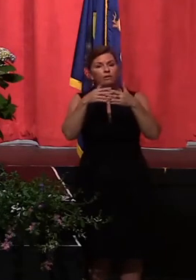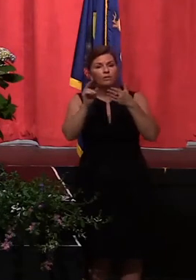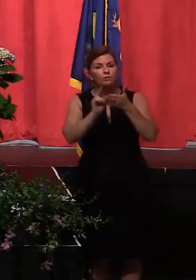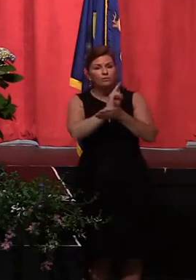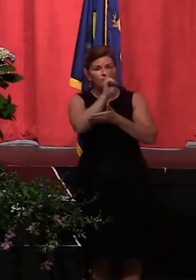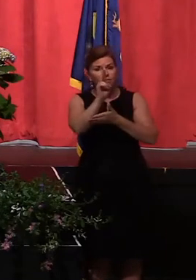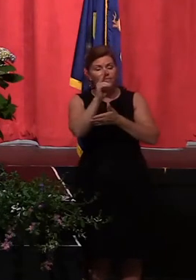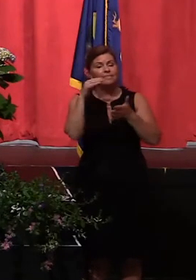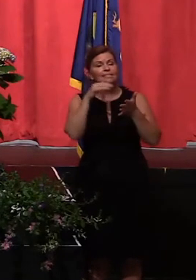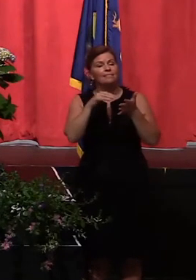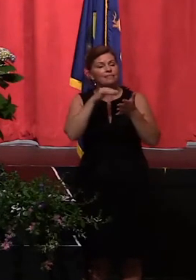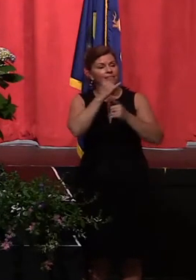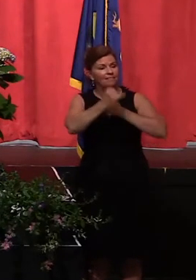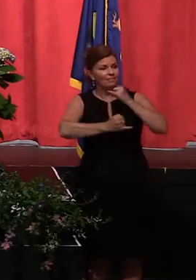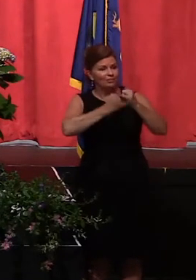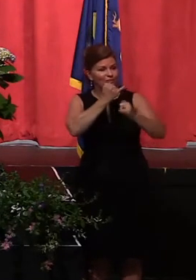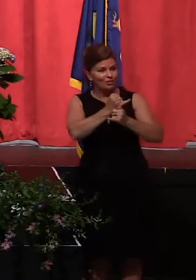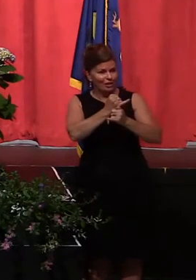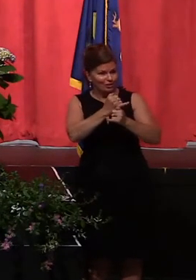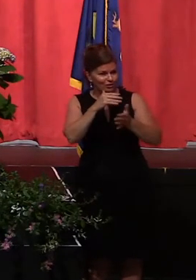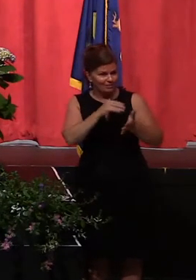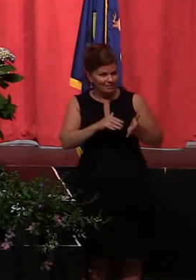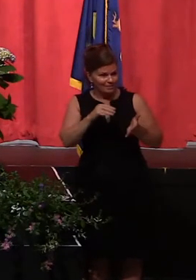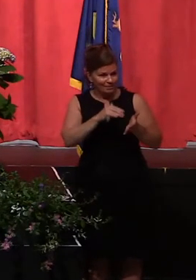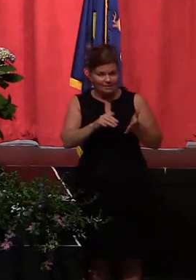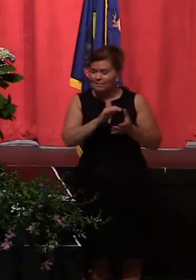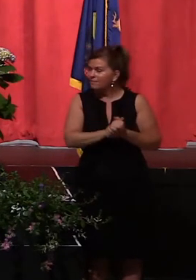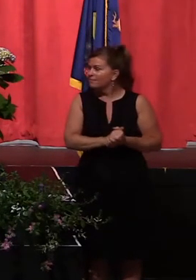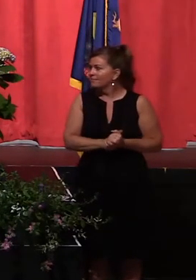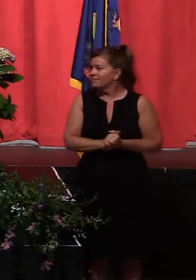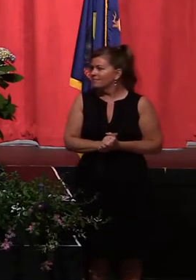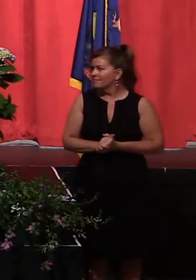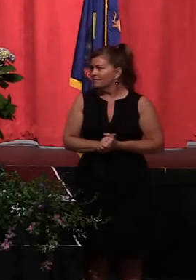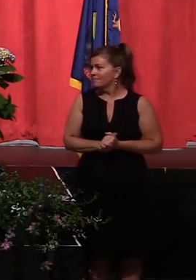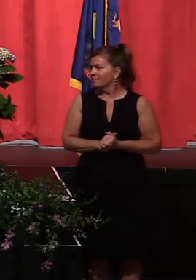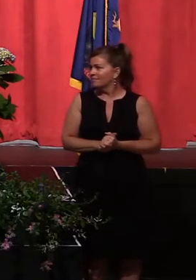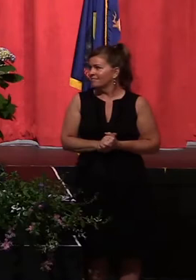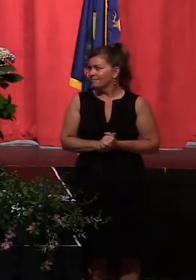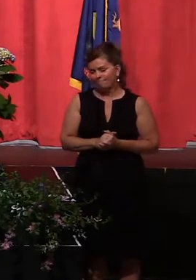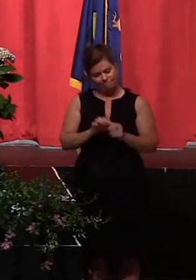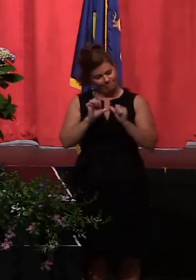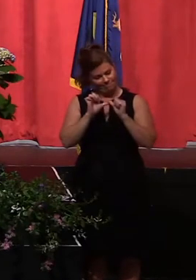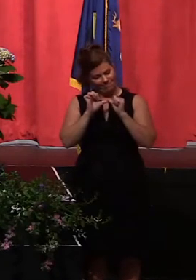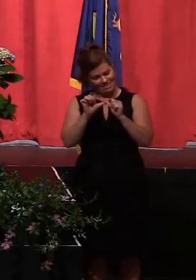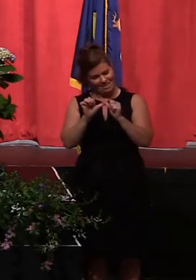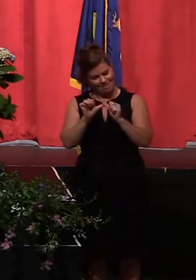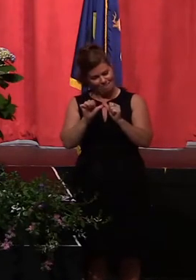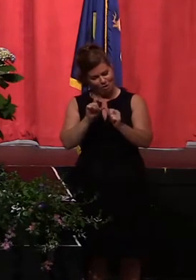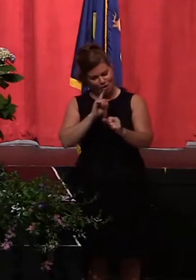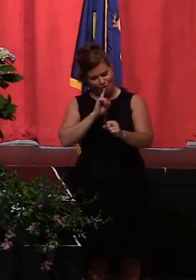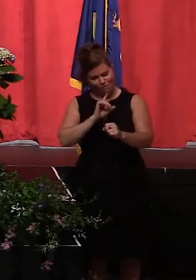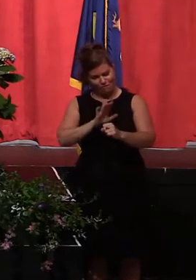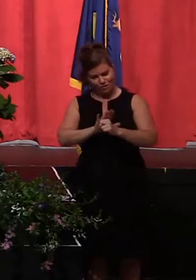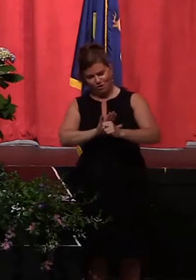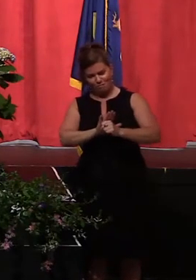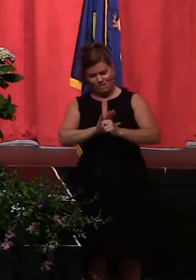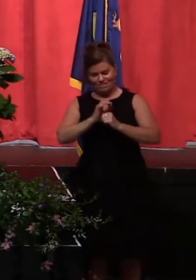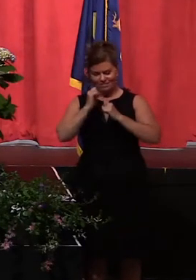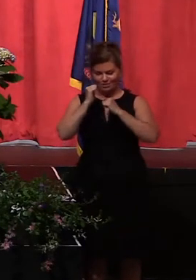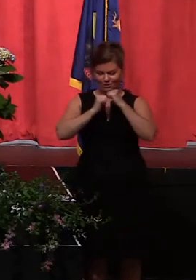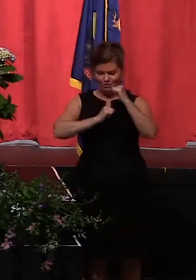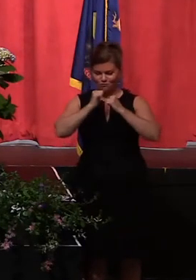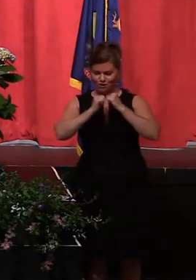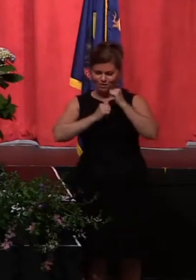studying international relations. And keep on affirming so constructively